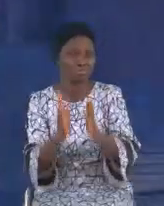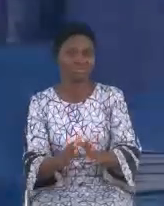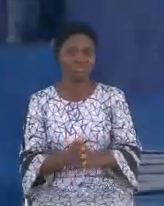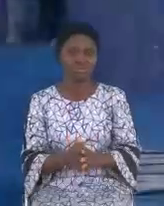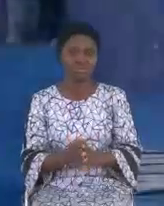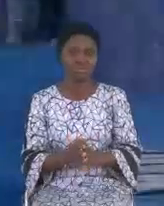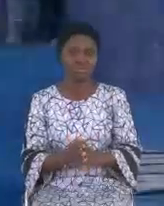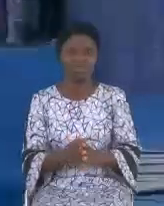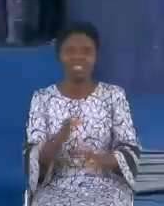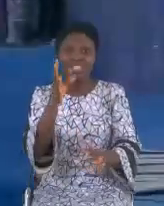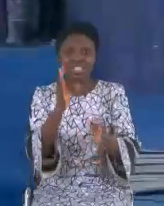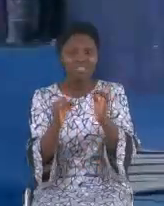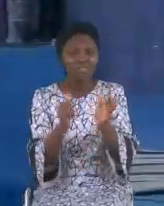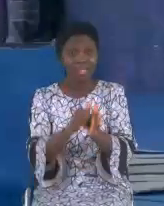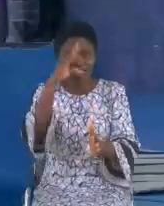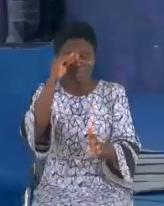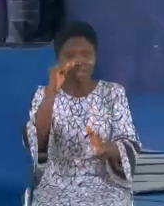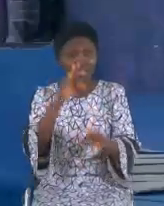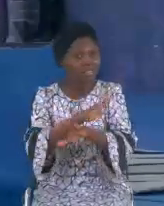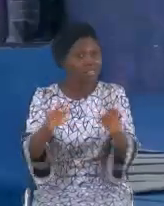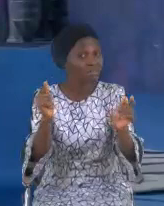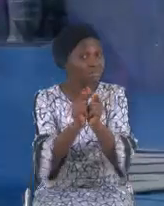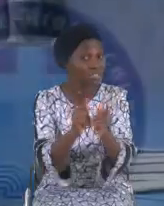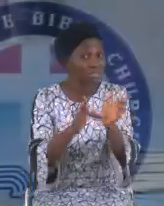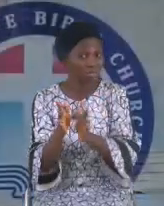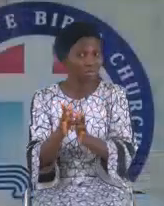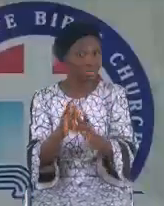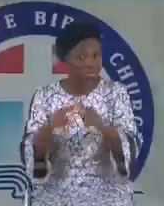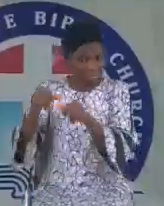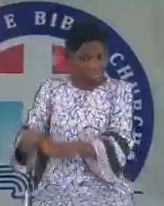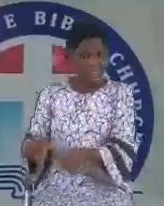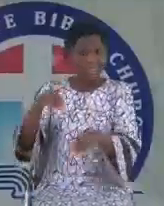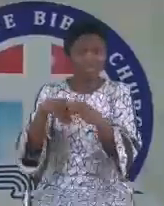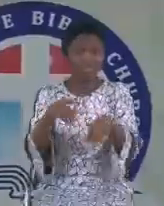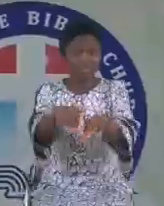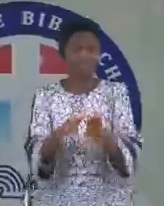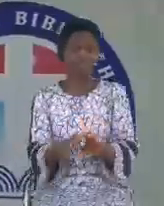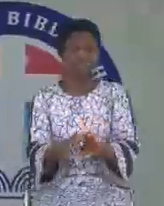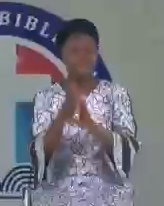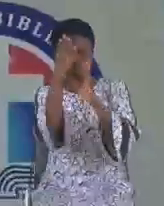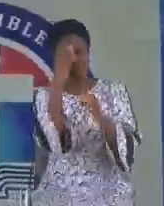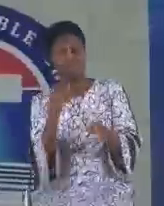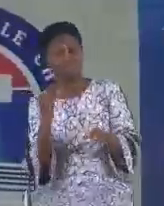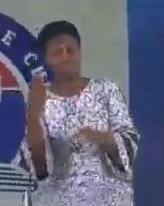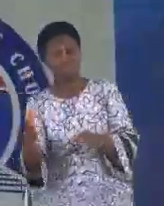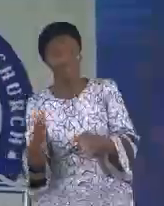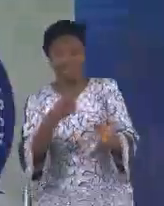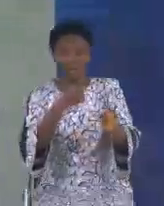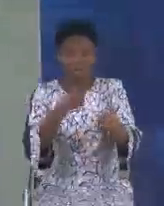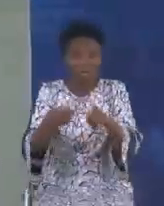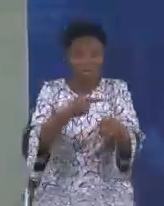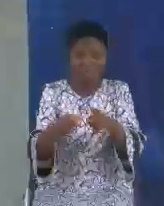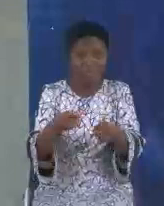man did not meet Jesus, staying in the tomb, cutting himself, sleeping in the tombs, and dwelling